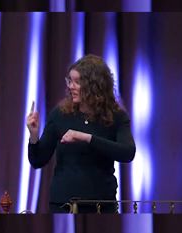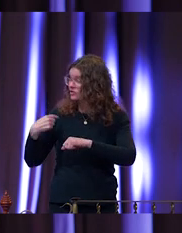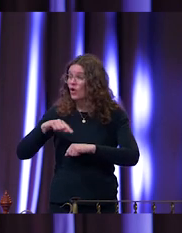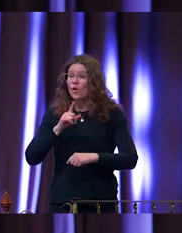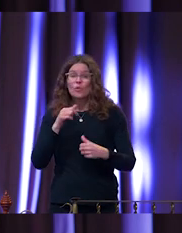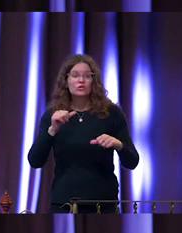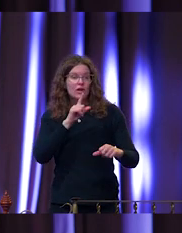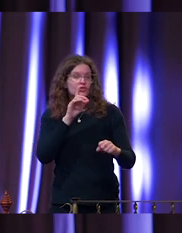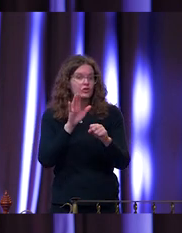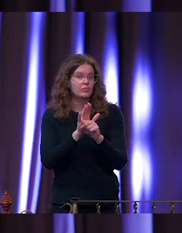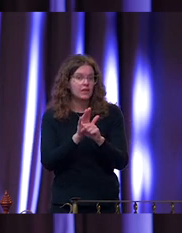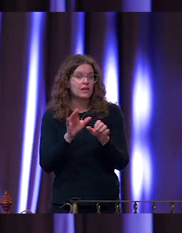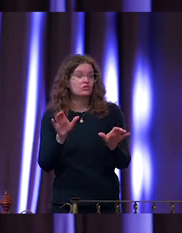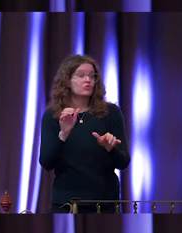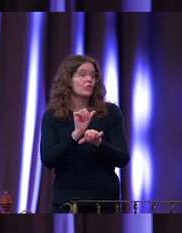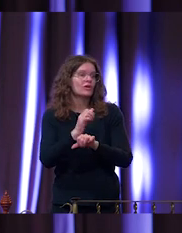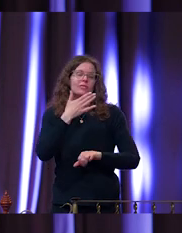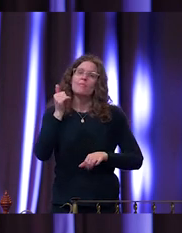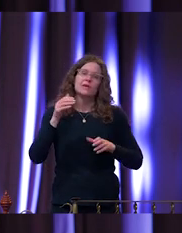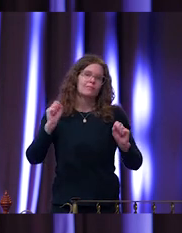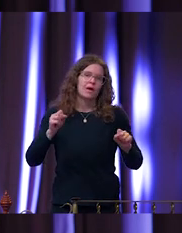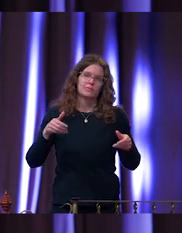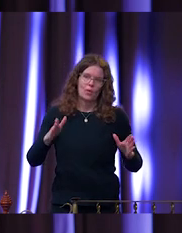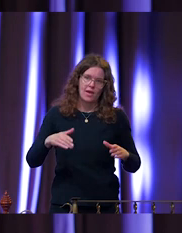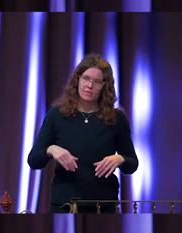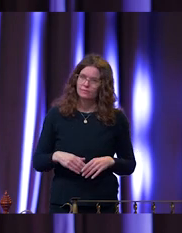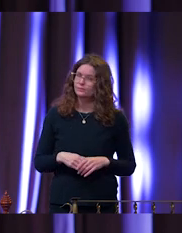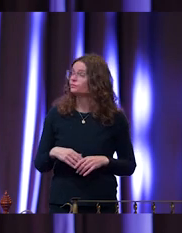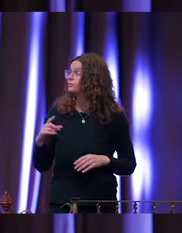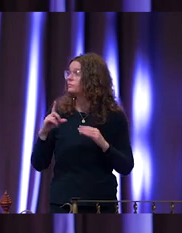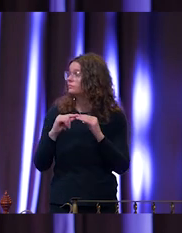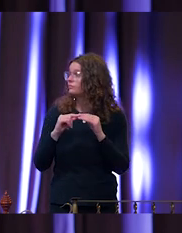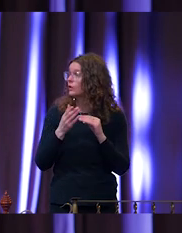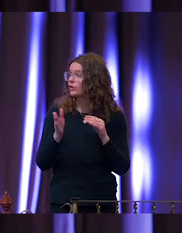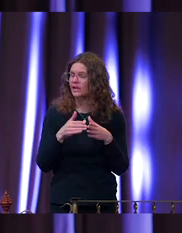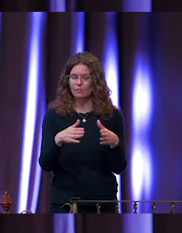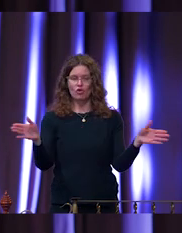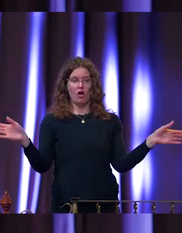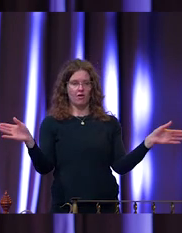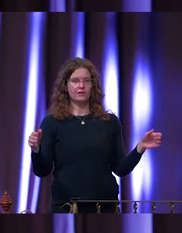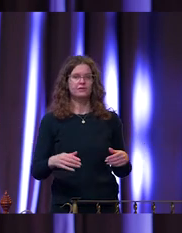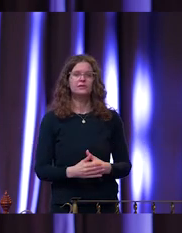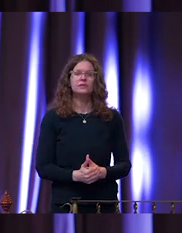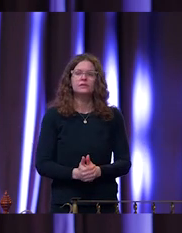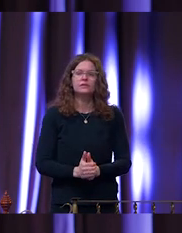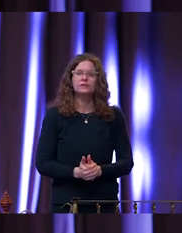best way that they can. Thanks, Richard. I do want to say one more thing more broadly. Not